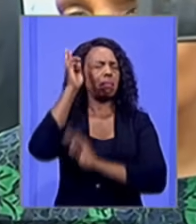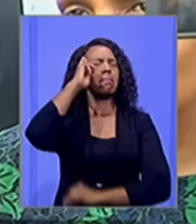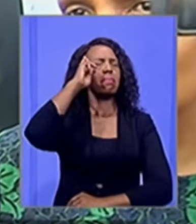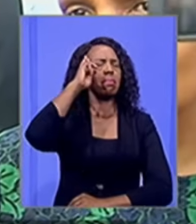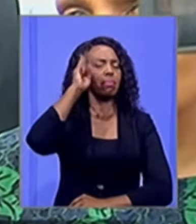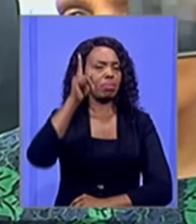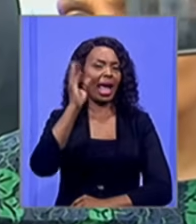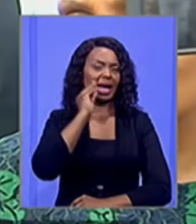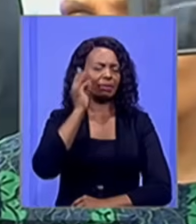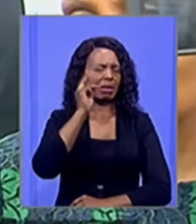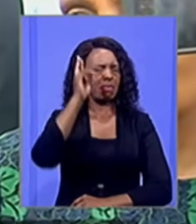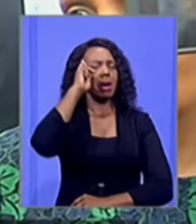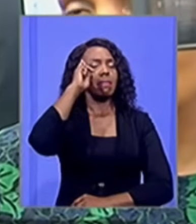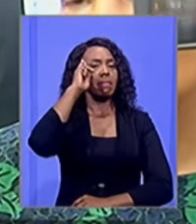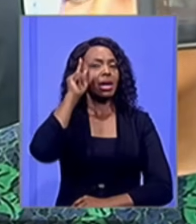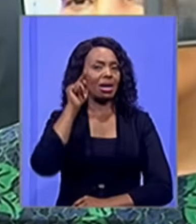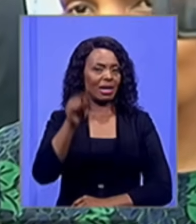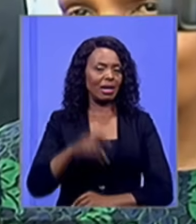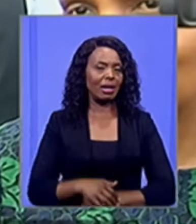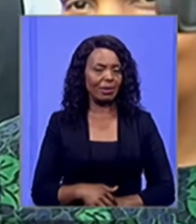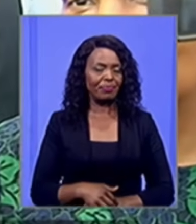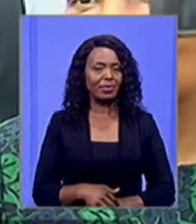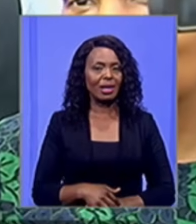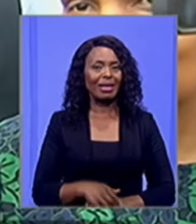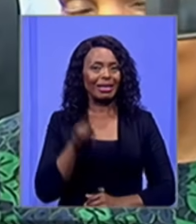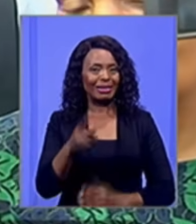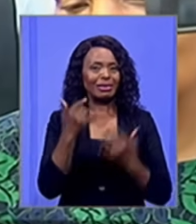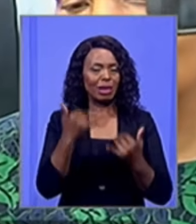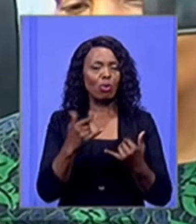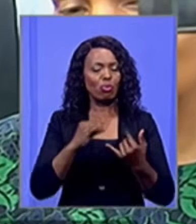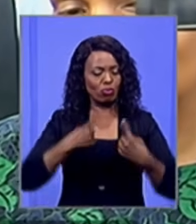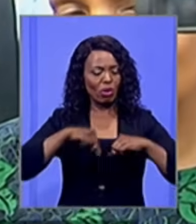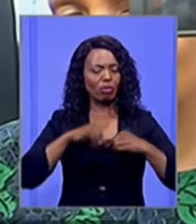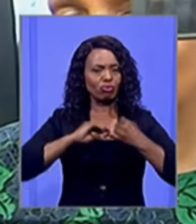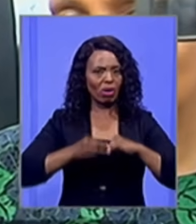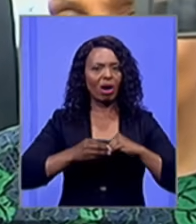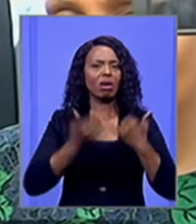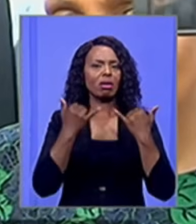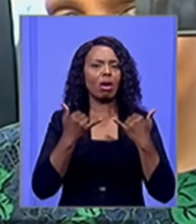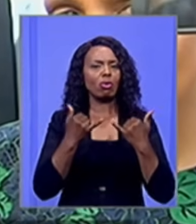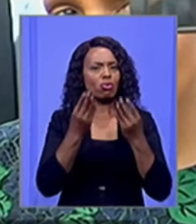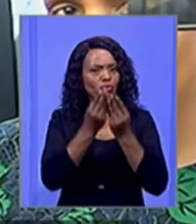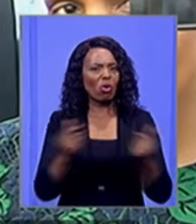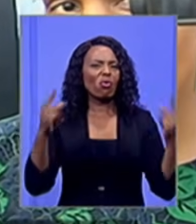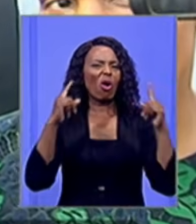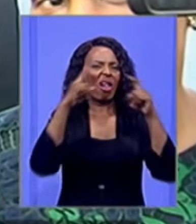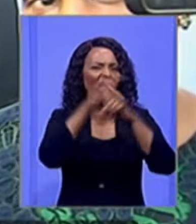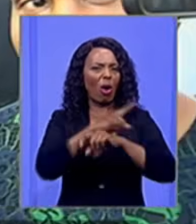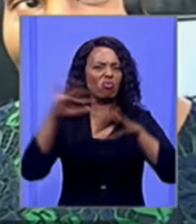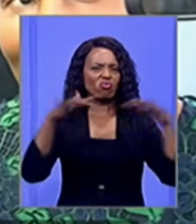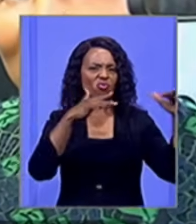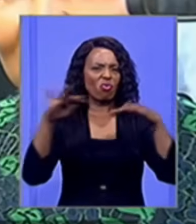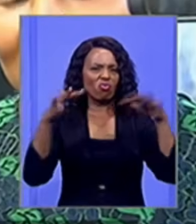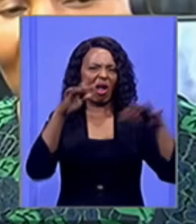experience that can be brought to bear in terms of trying to resolve those conflicts that seem